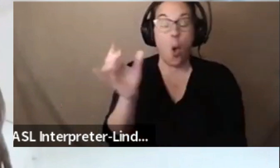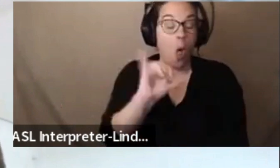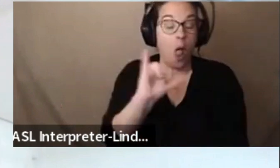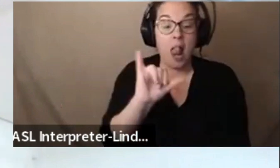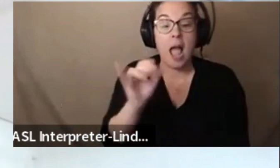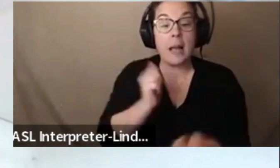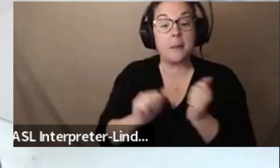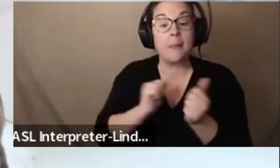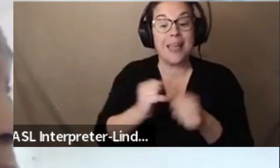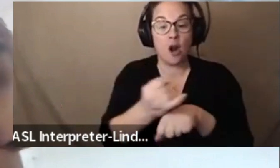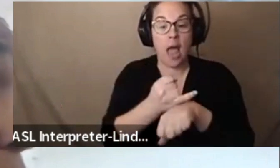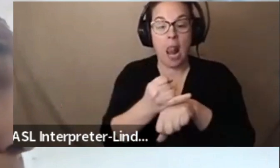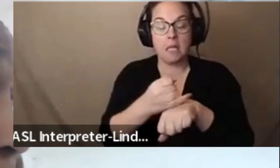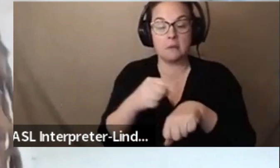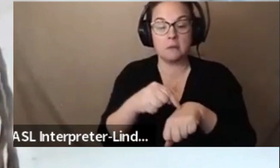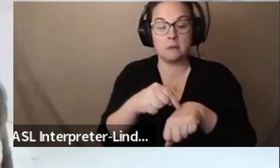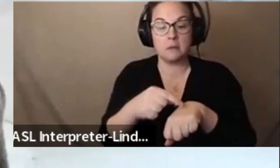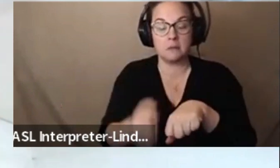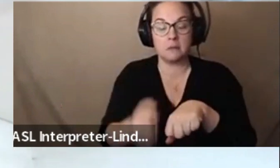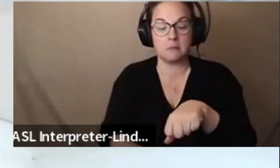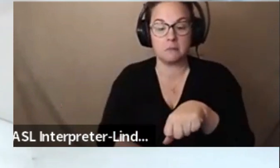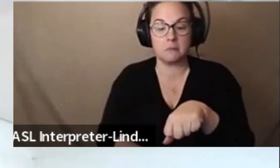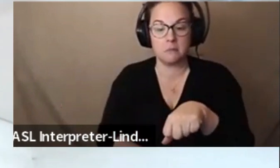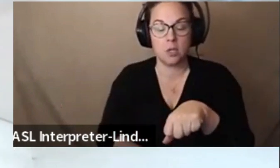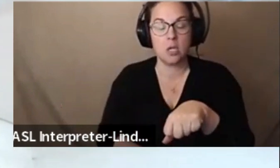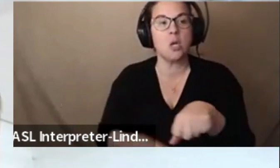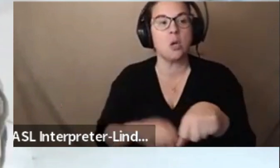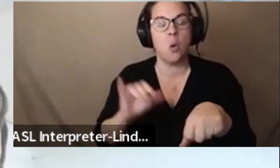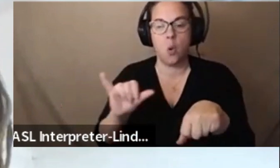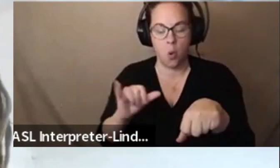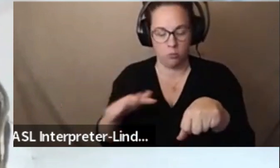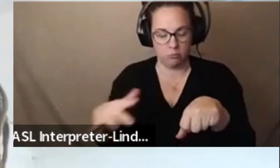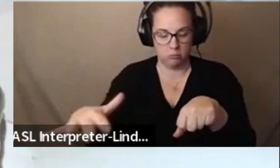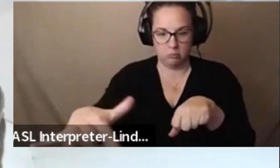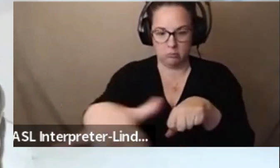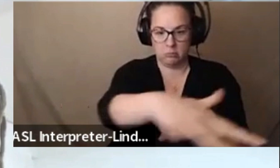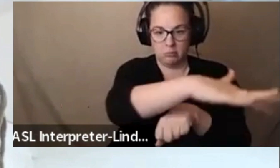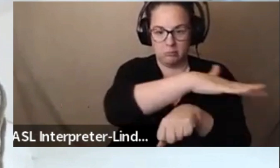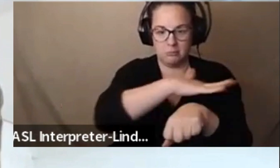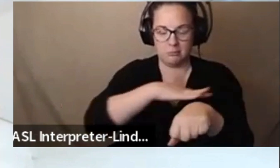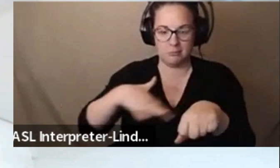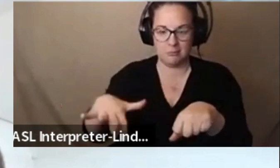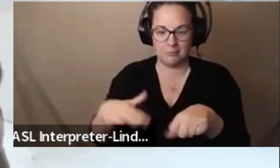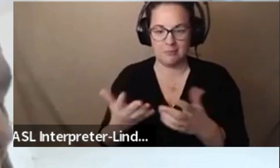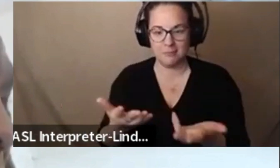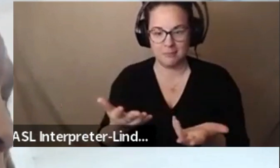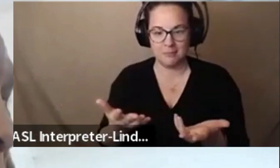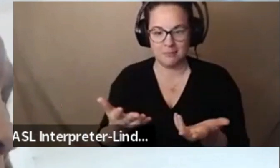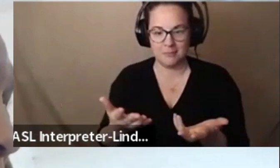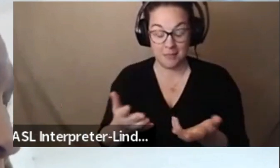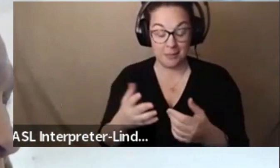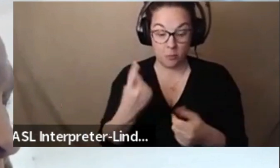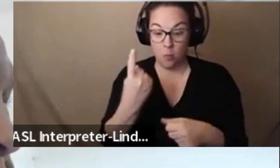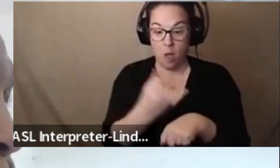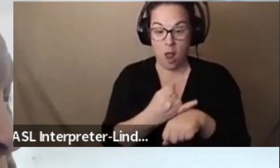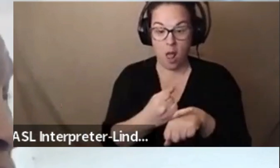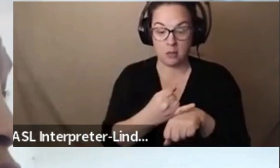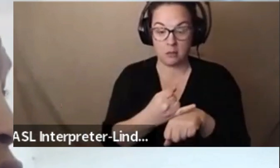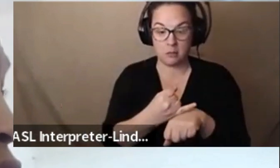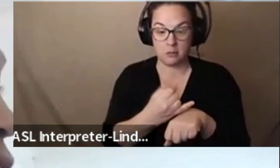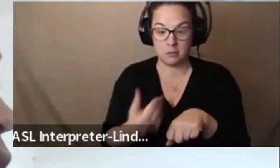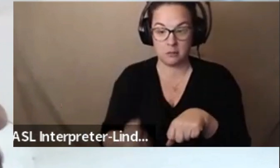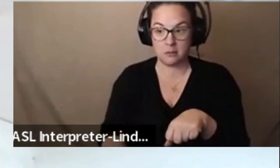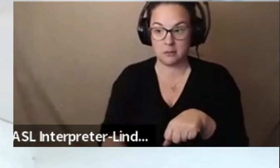play on an island, which he does several times, it becomes a very definite discussion, because this is an island, but